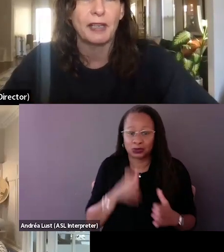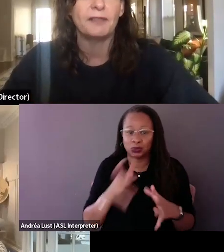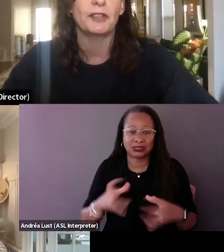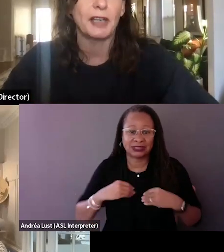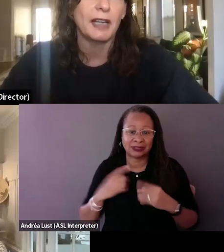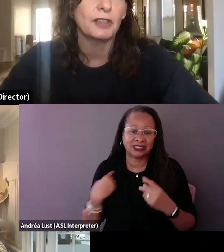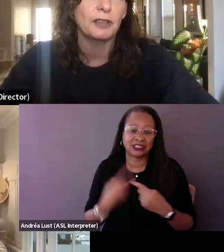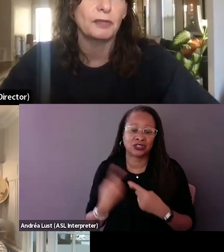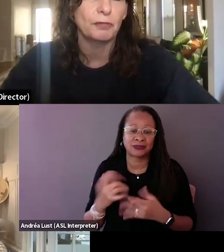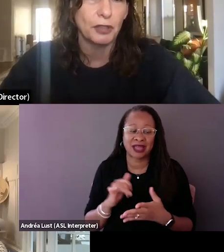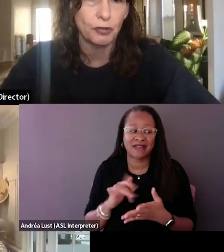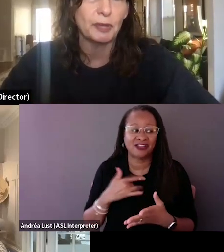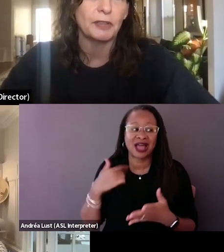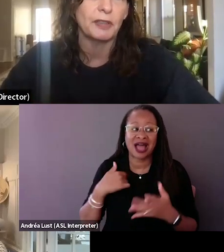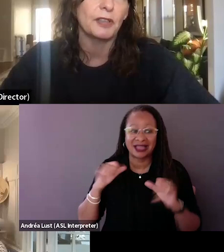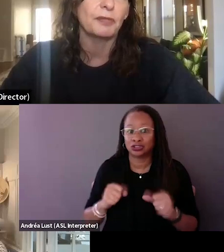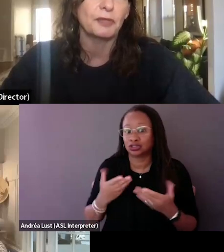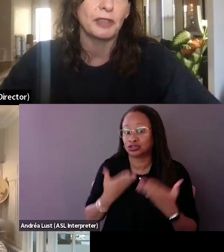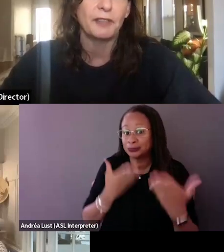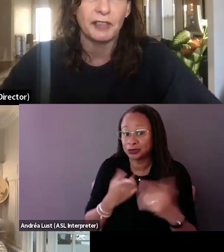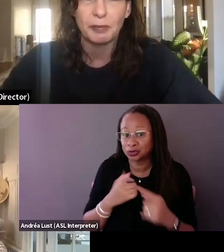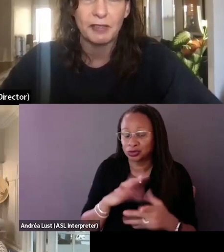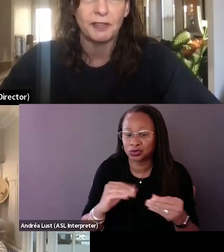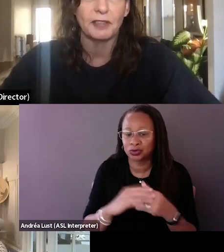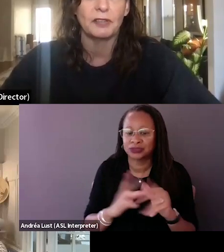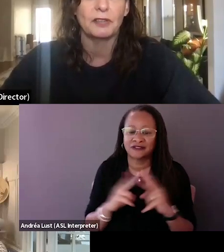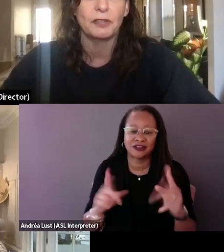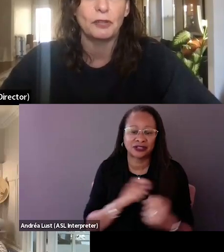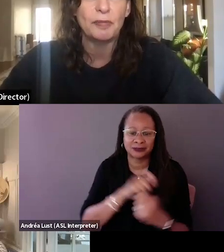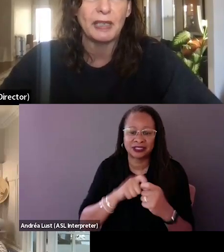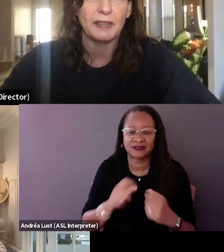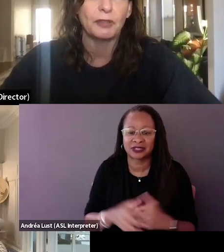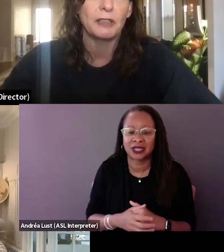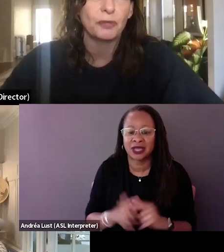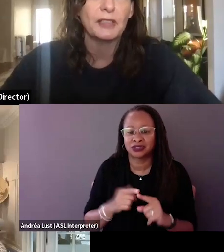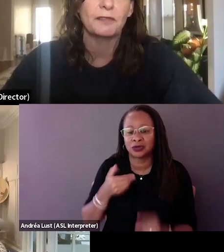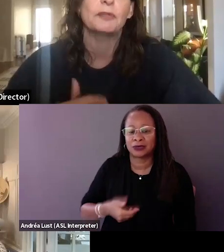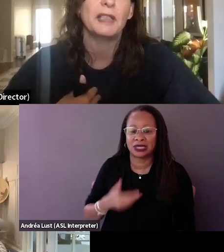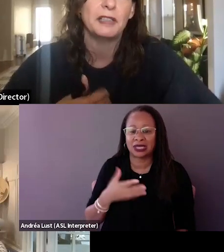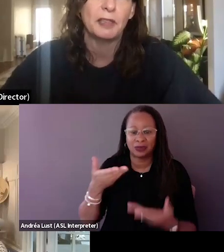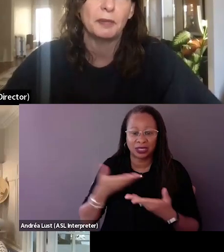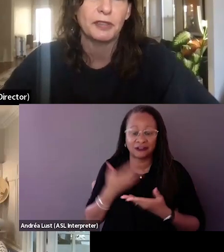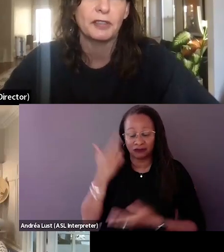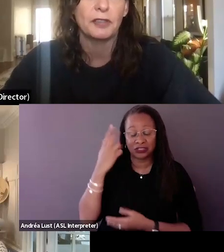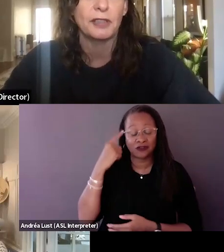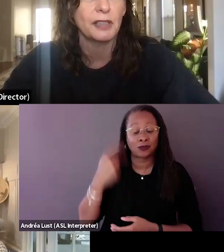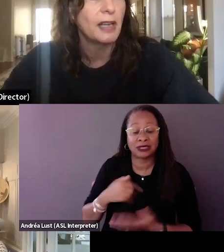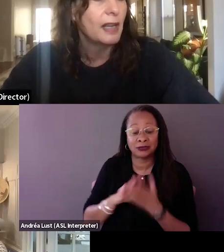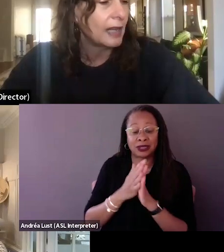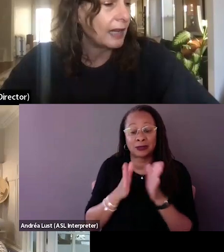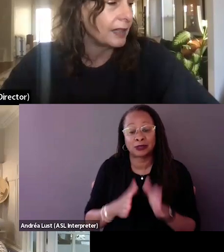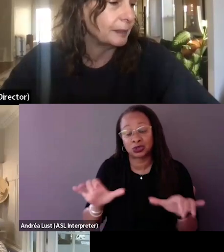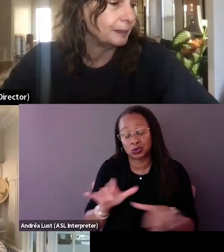there was something I felt that I could contribute, you know, that was really very specific to me and that would give reason for me to be the person to do